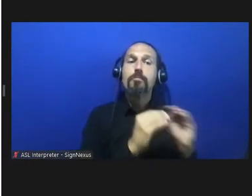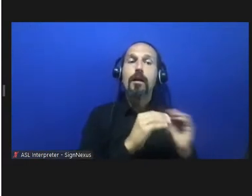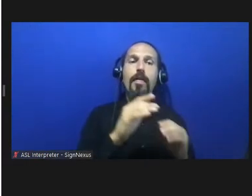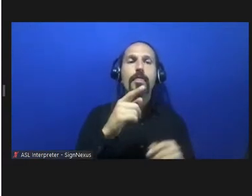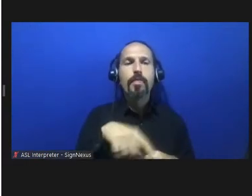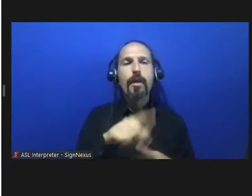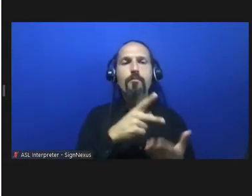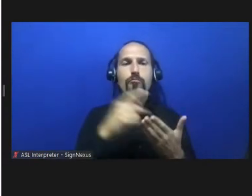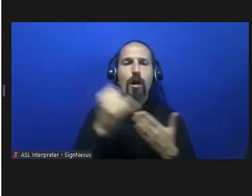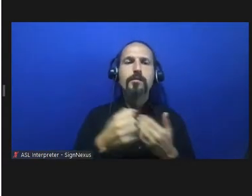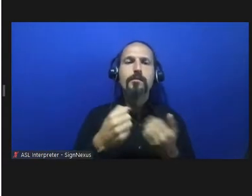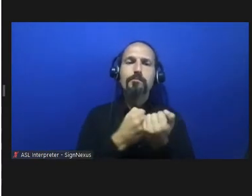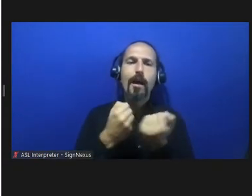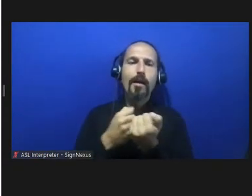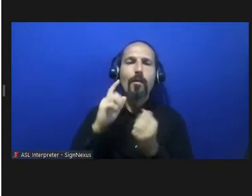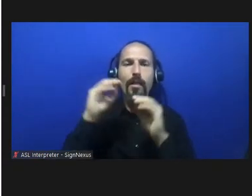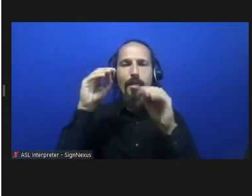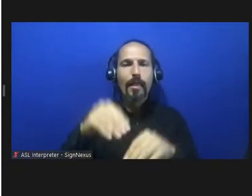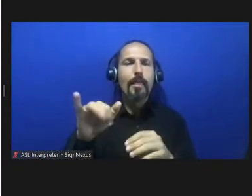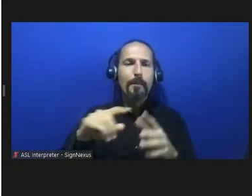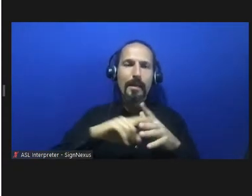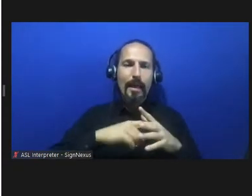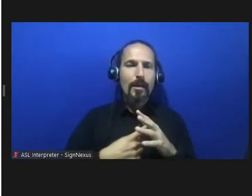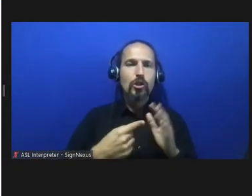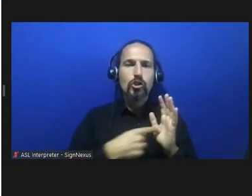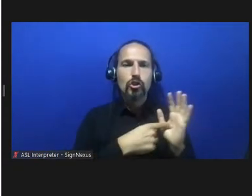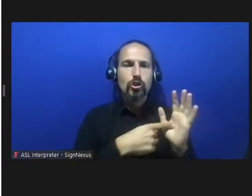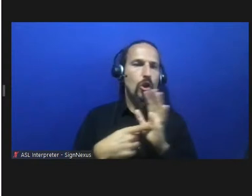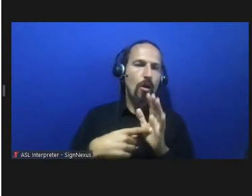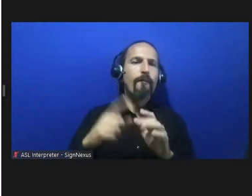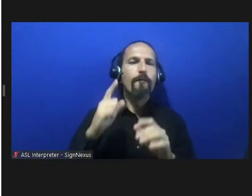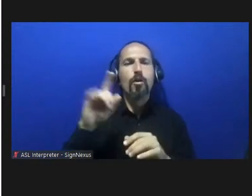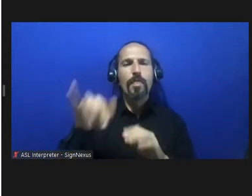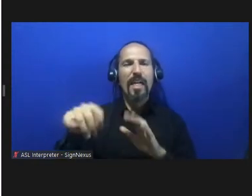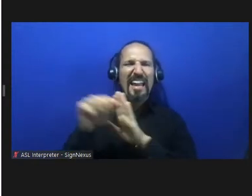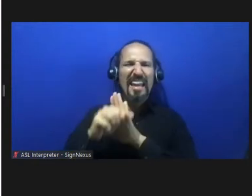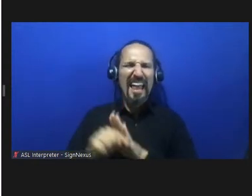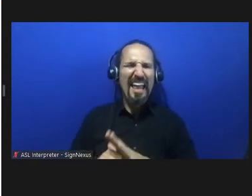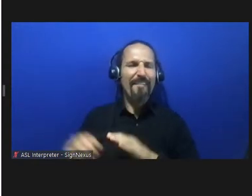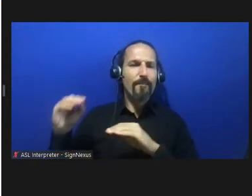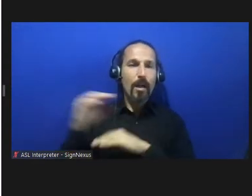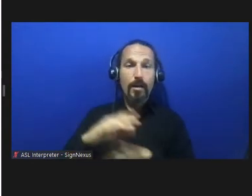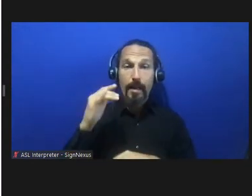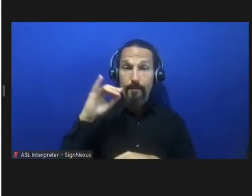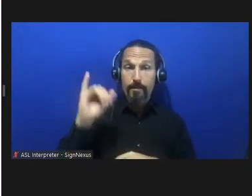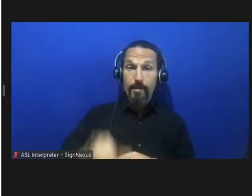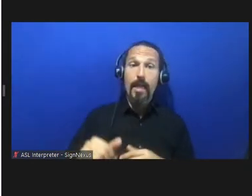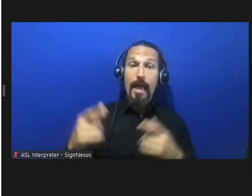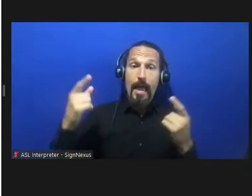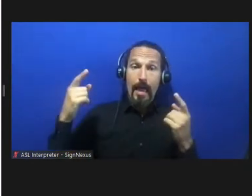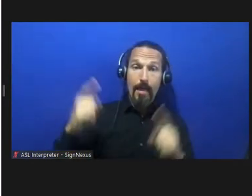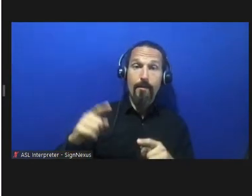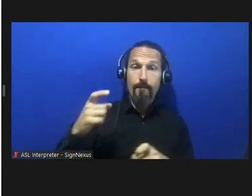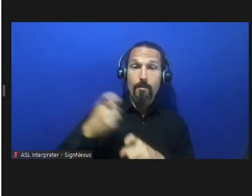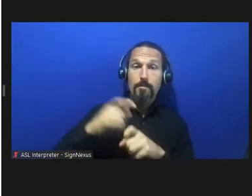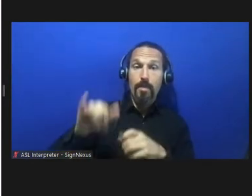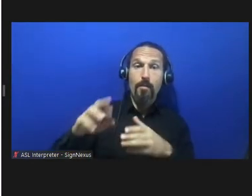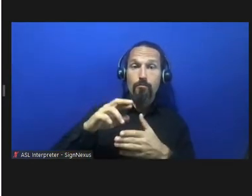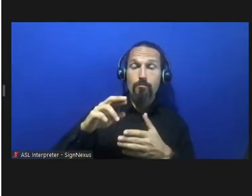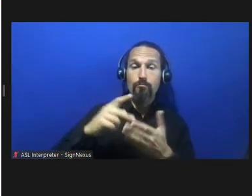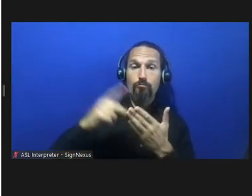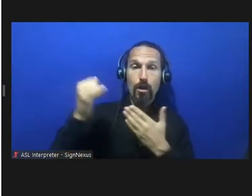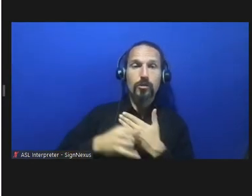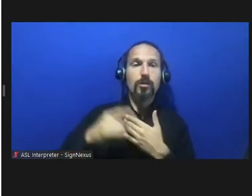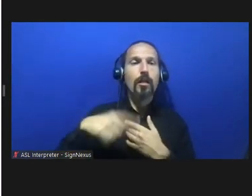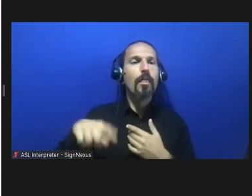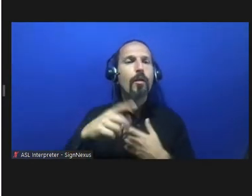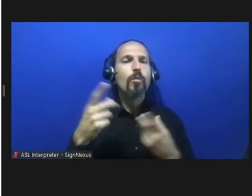project beginning that identifies thresholds for adverse attacks if the thresholds are reached as a result of the project the project sponsors